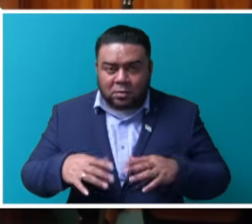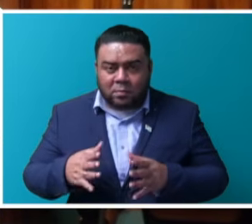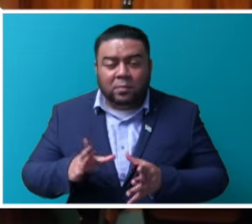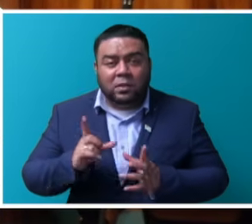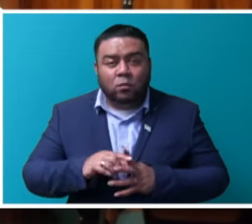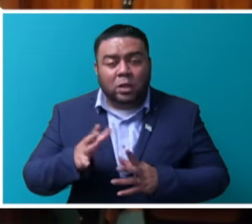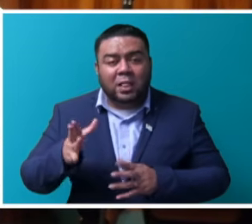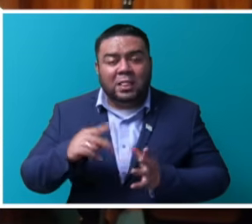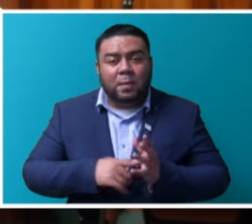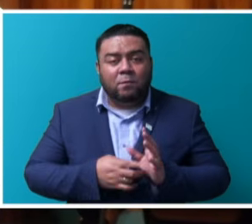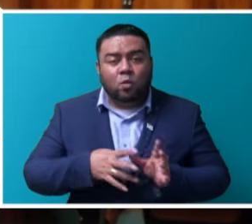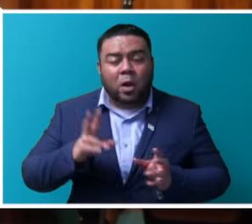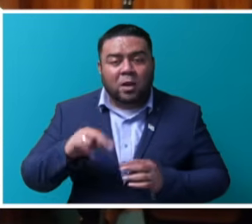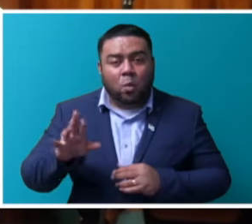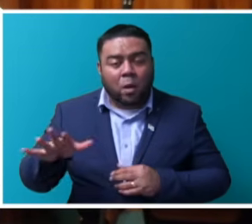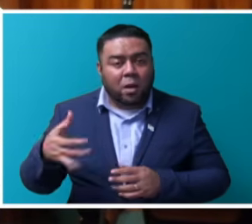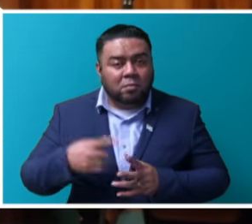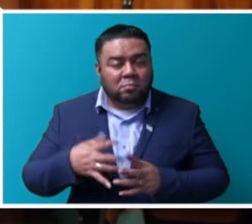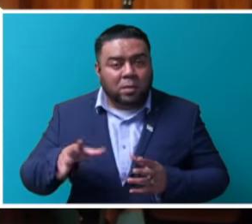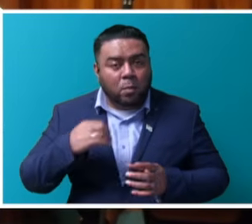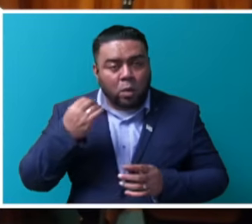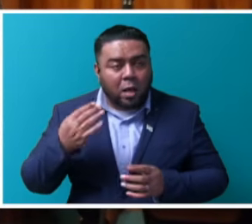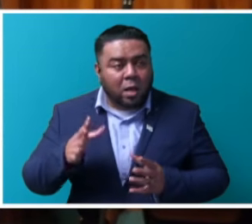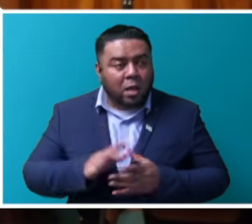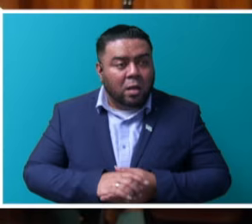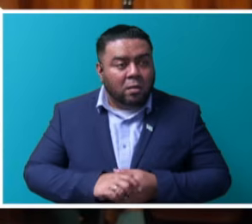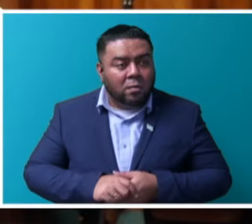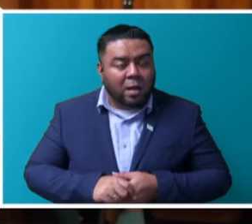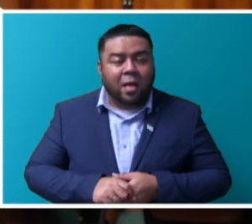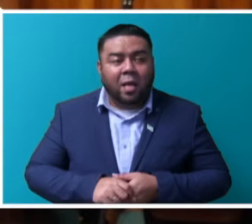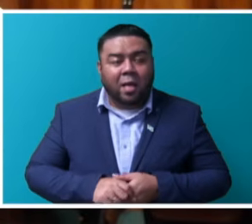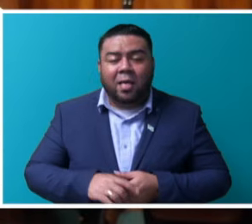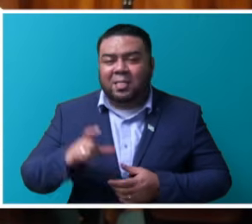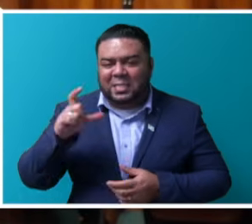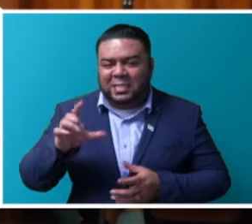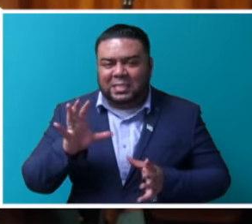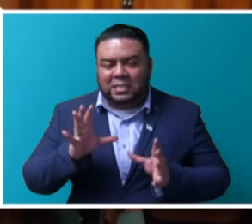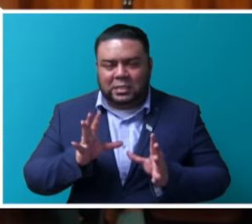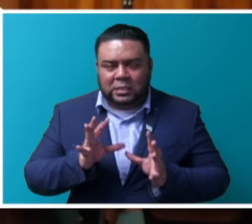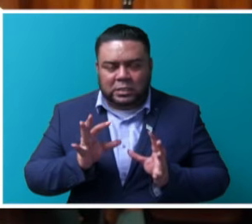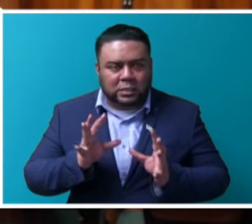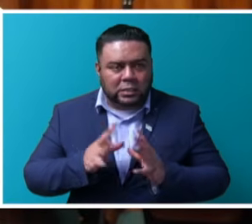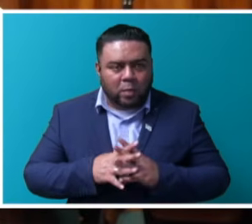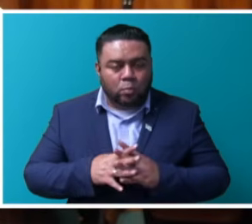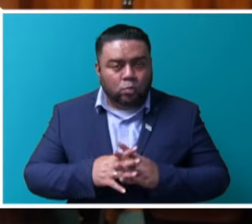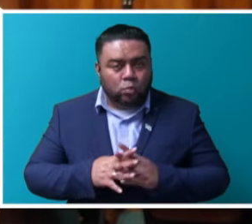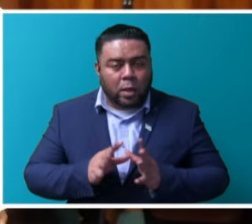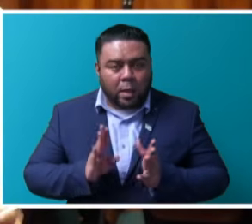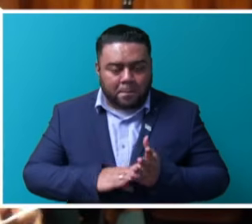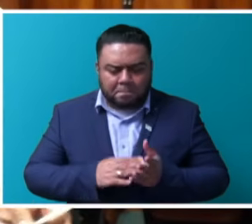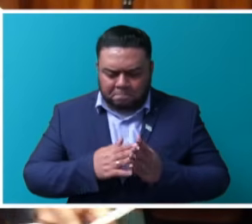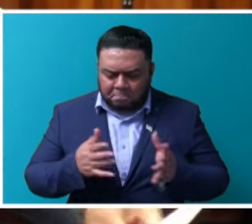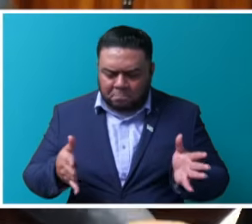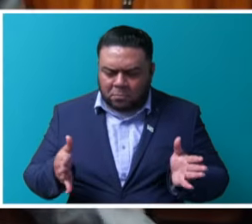Davuilevu, Tamabua, Rewanga, Samabula, Balilevu, Nabua, and the existing CWM site. A multi-criteria